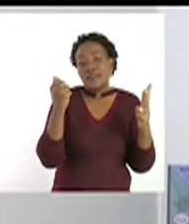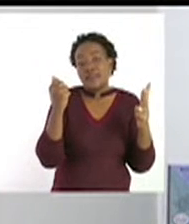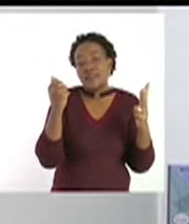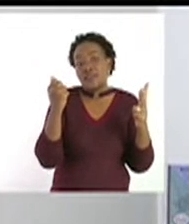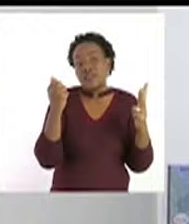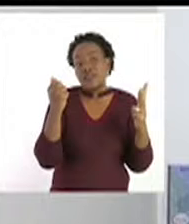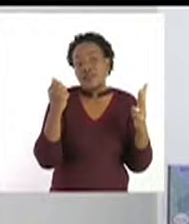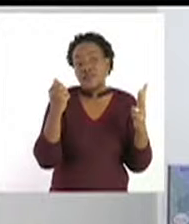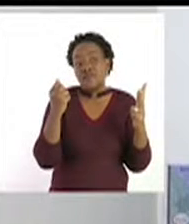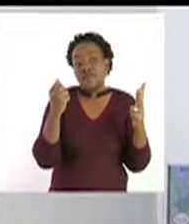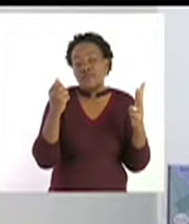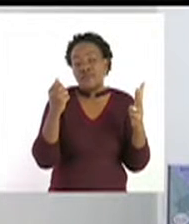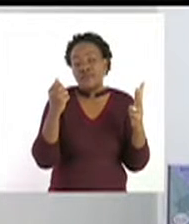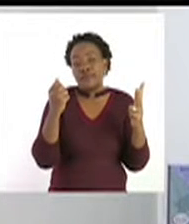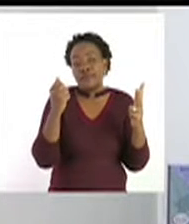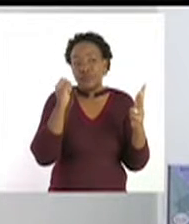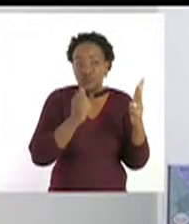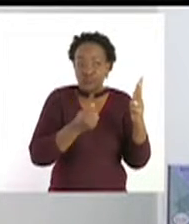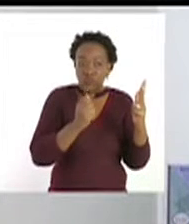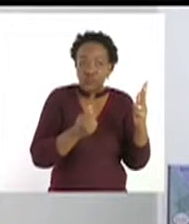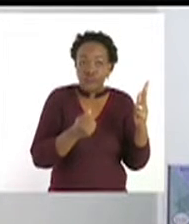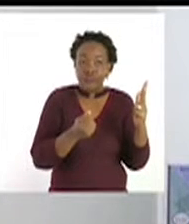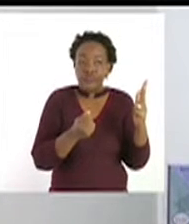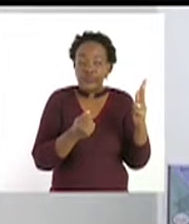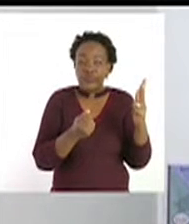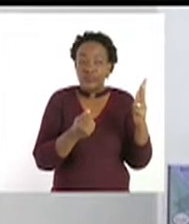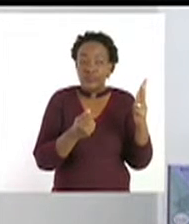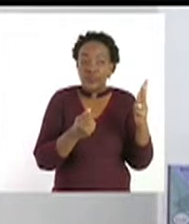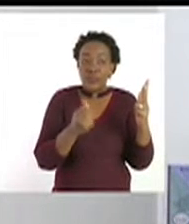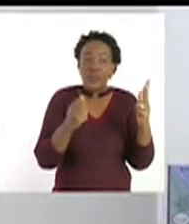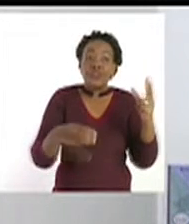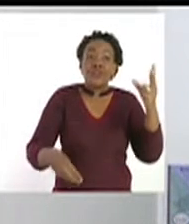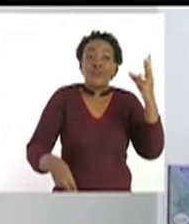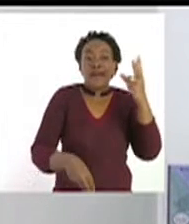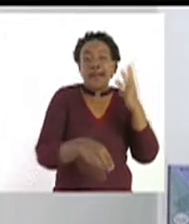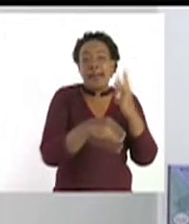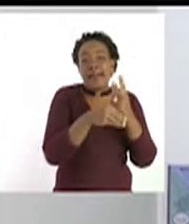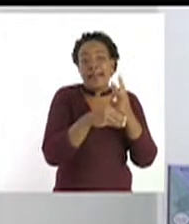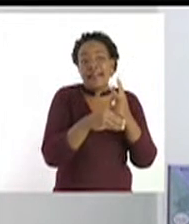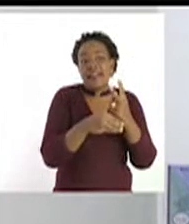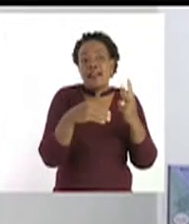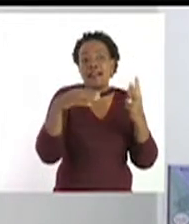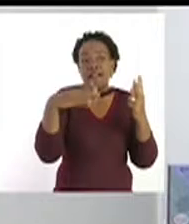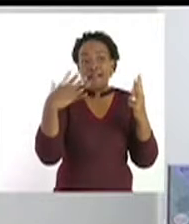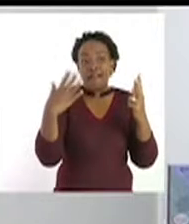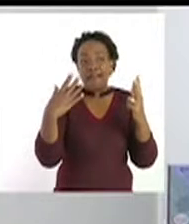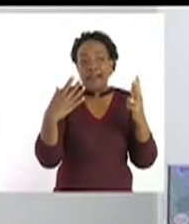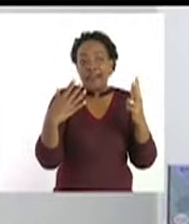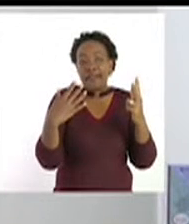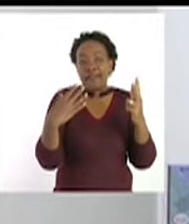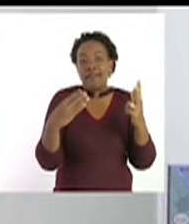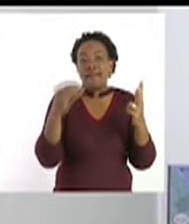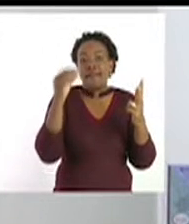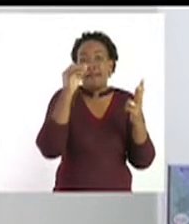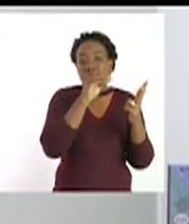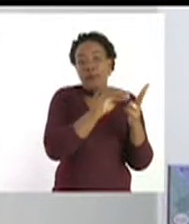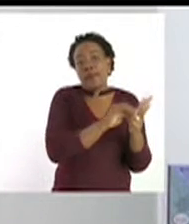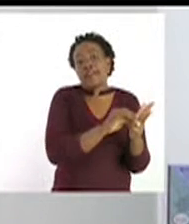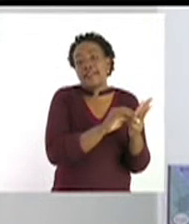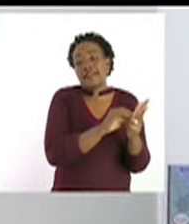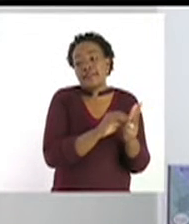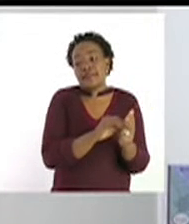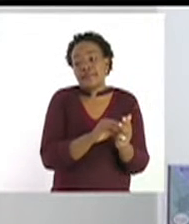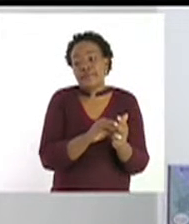a game, that player gets 5 points, which means